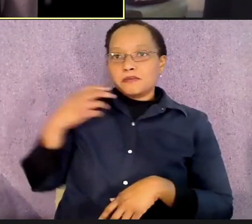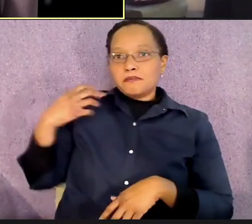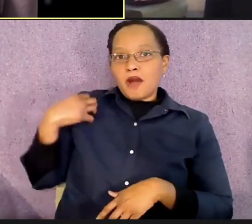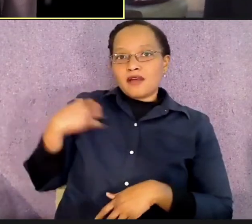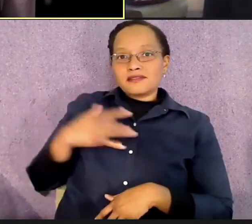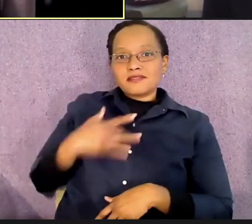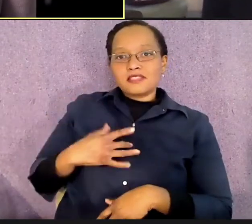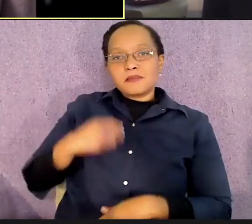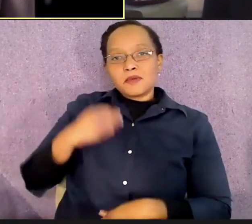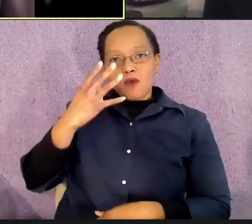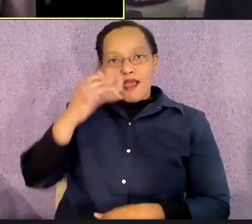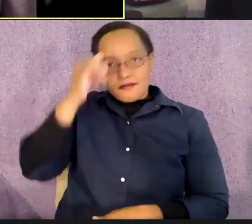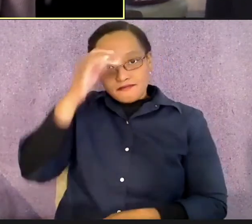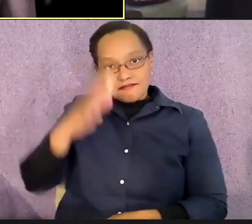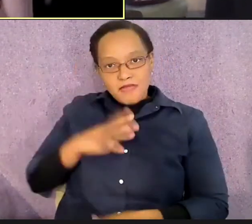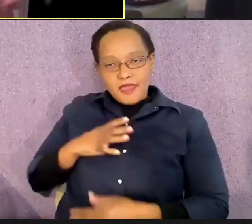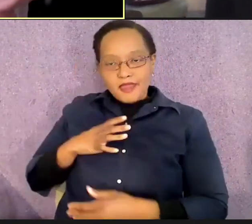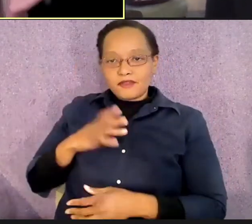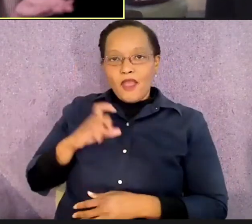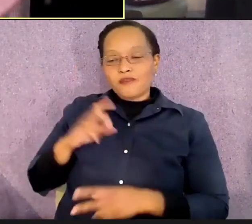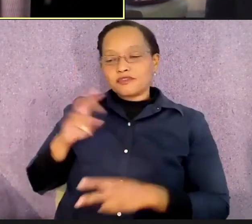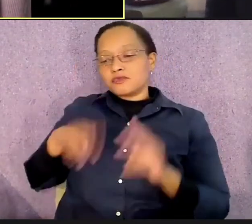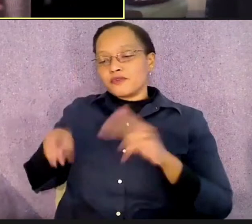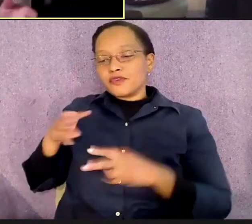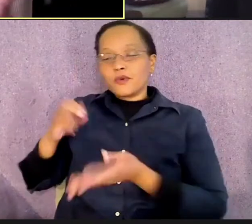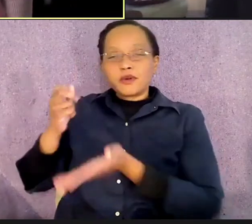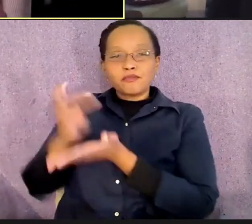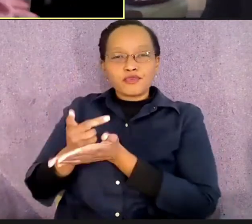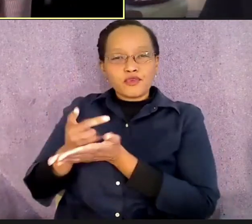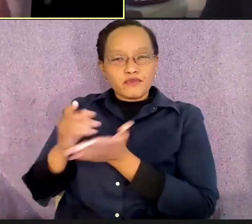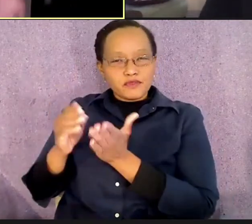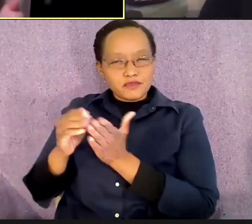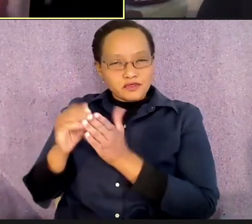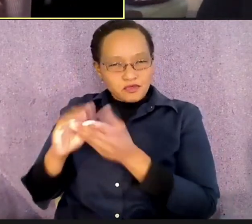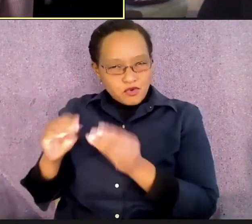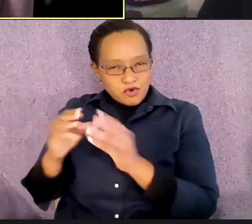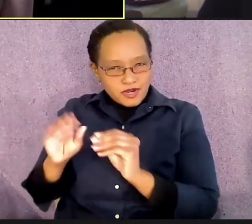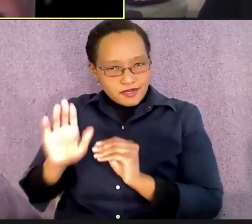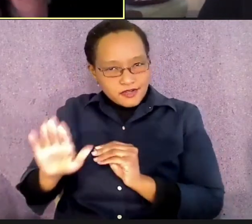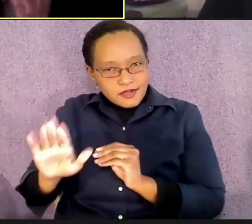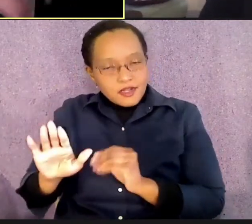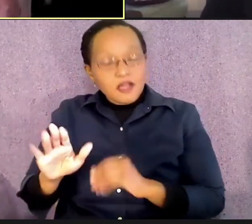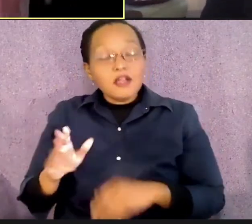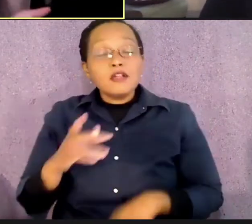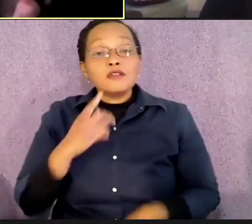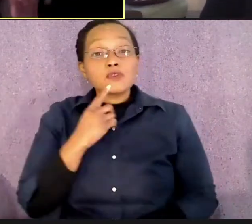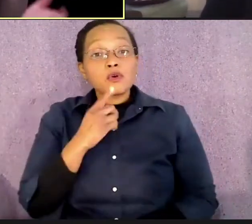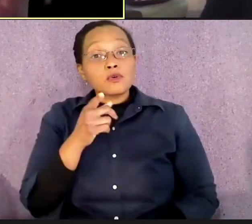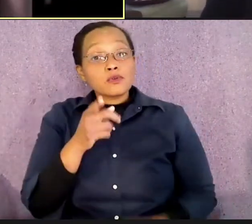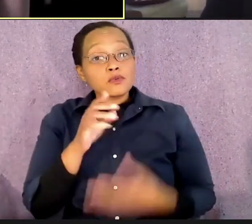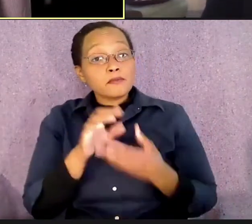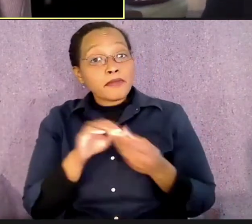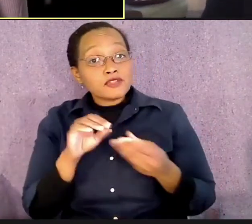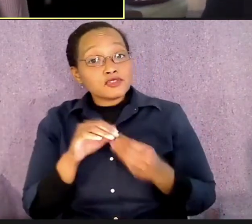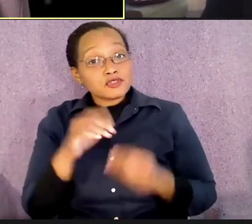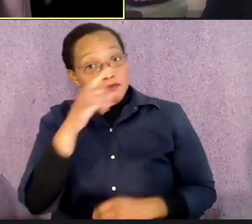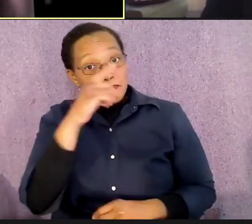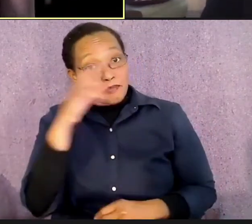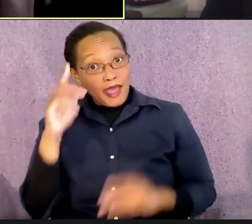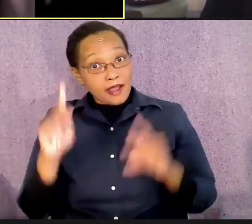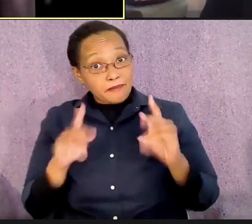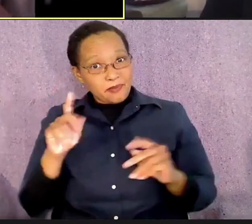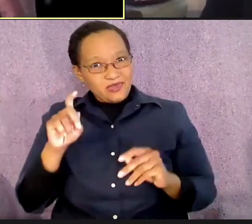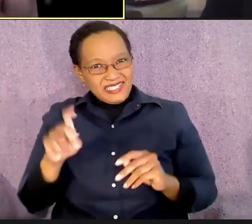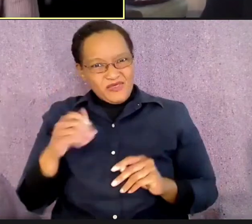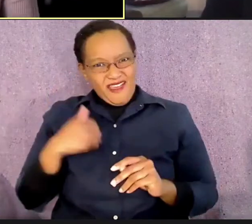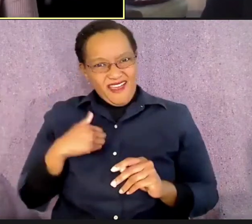so I just want to know, and one of the things that you mentioned that kind of like stood out to me is that you said, well, Black people need to be in these roles in order